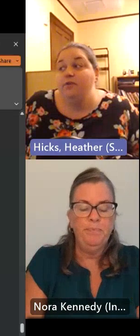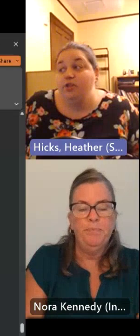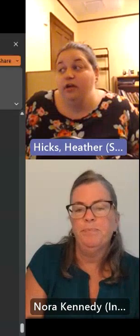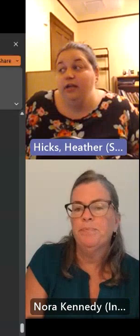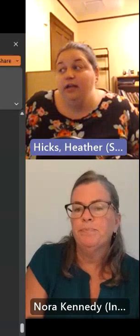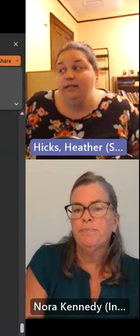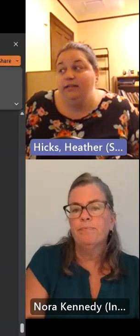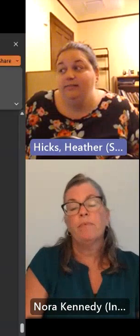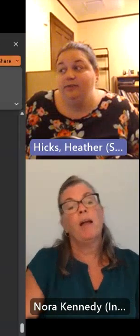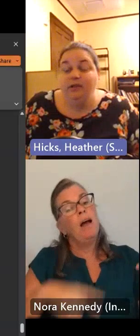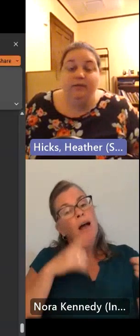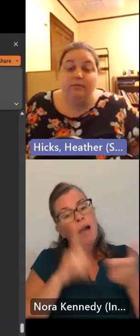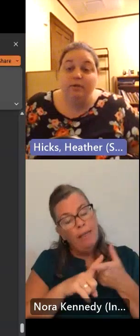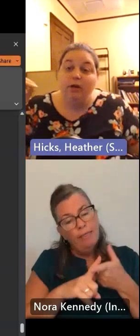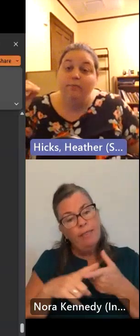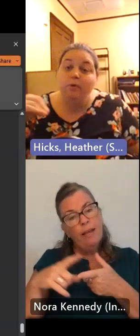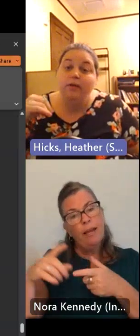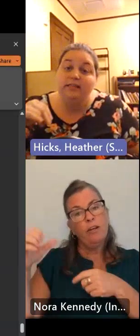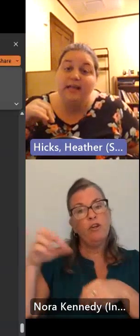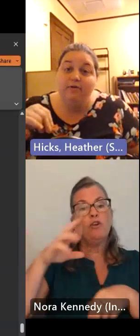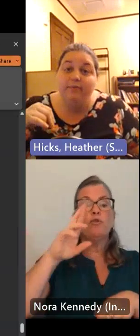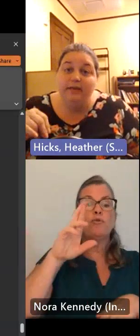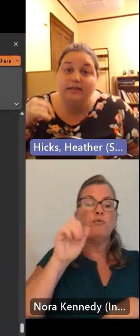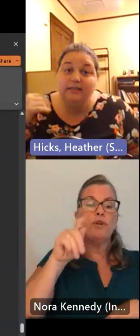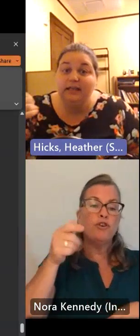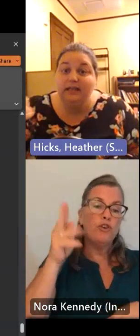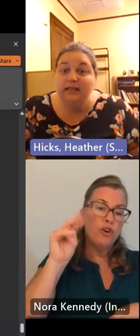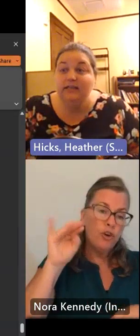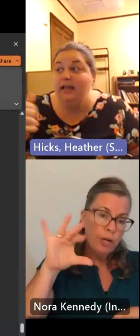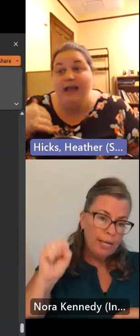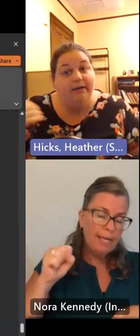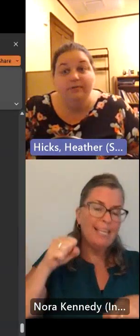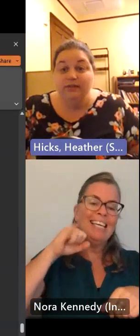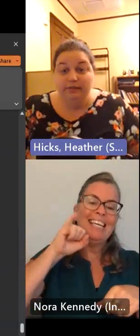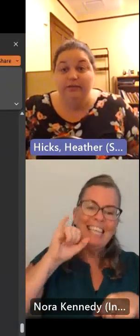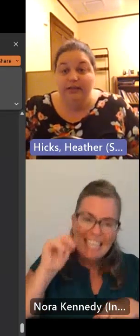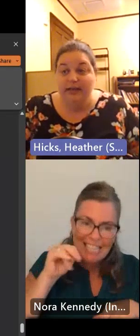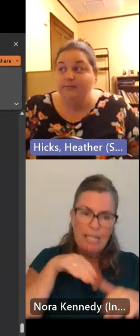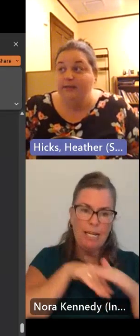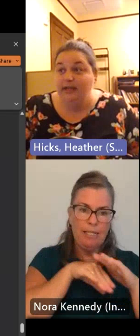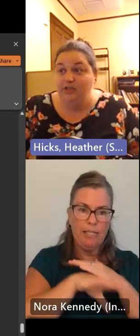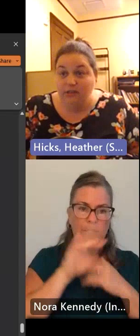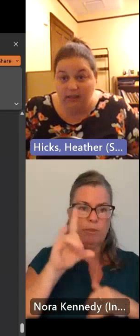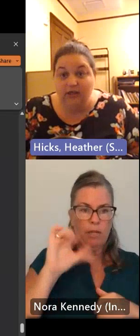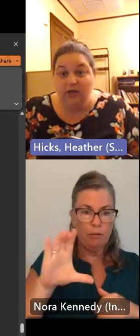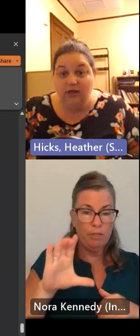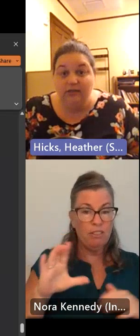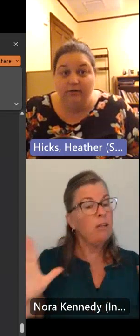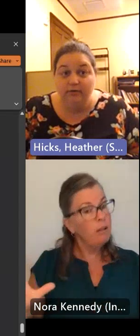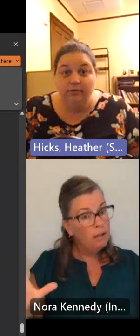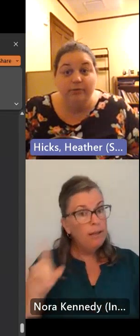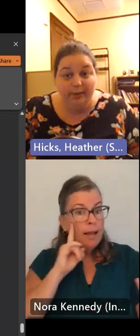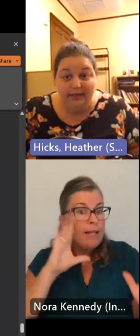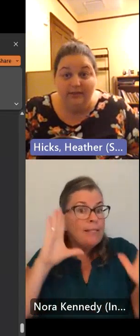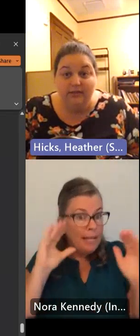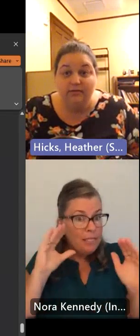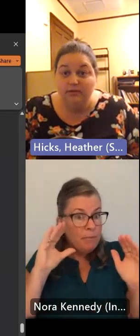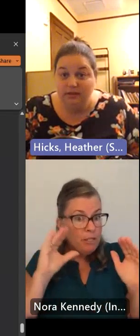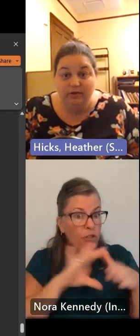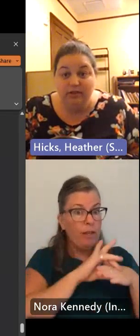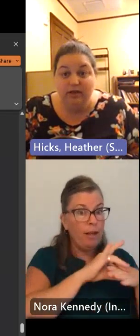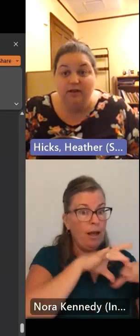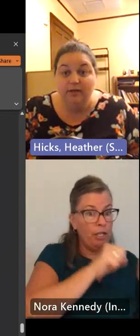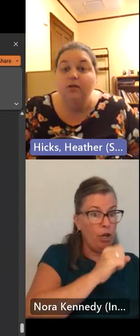And then returning inaccessible documents. We want to point this out because it is absolutely an expectation that the content owner who